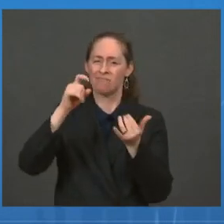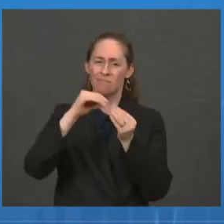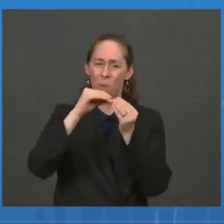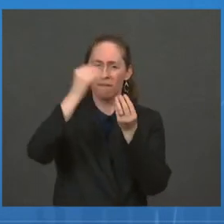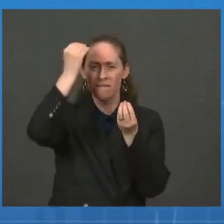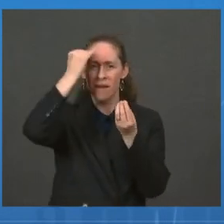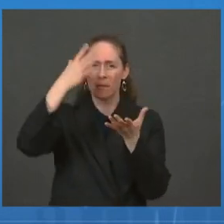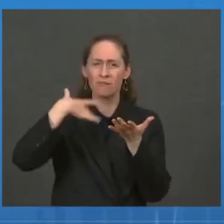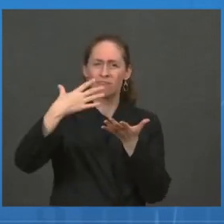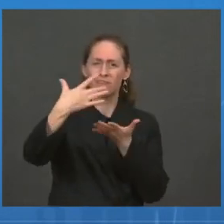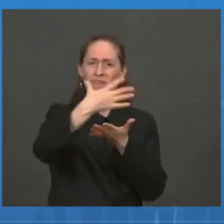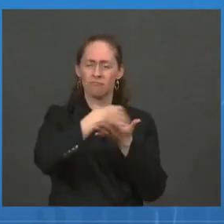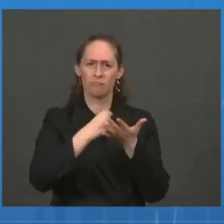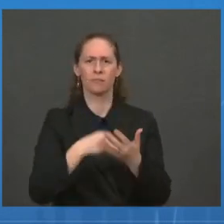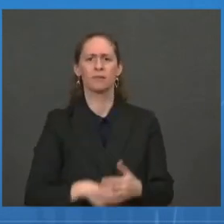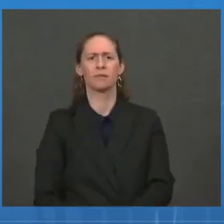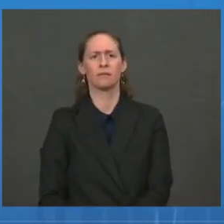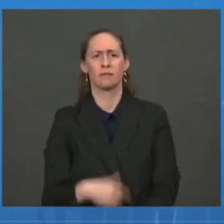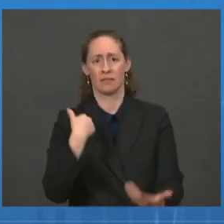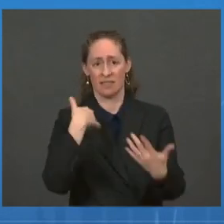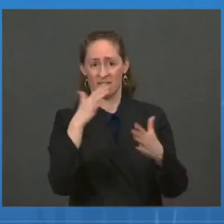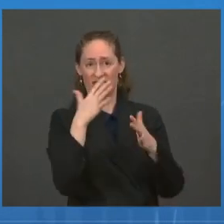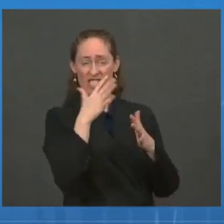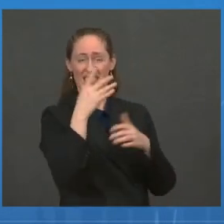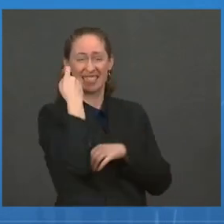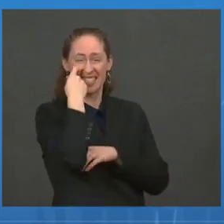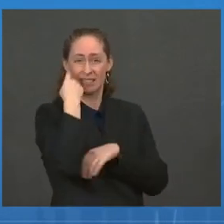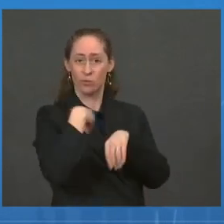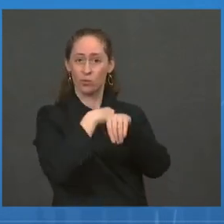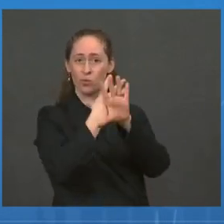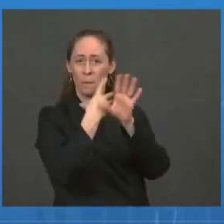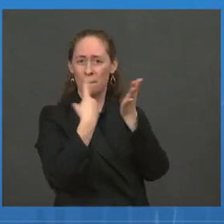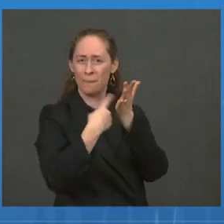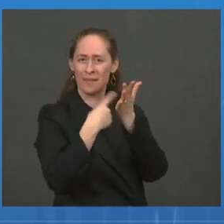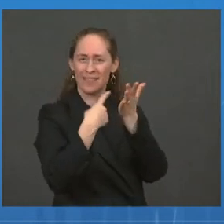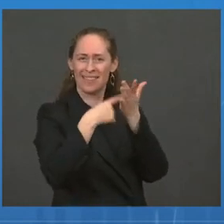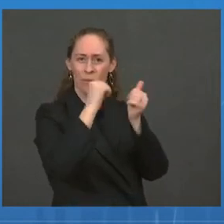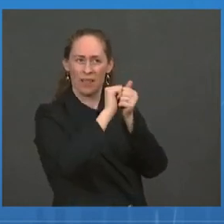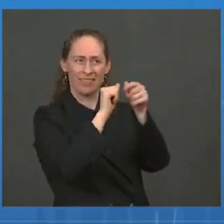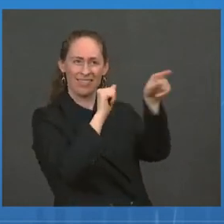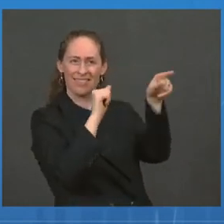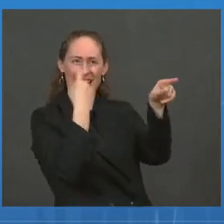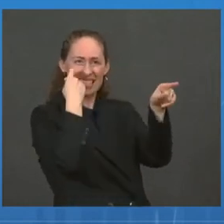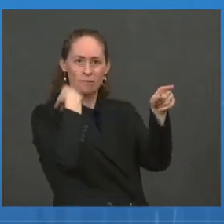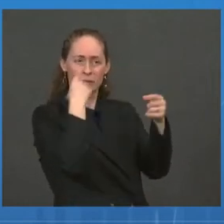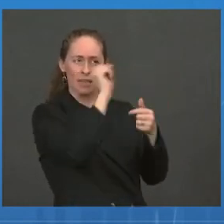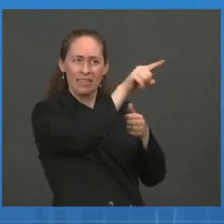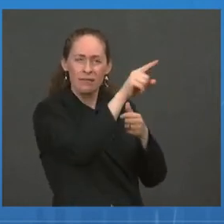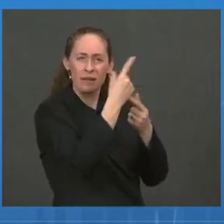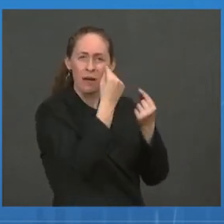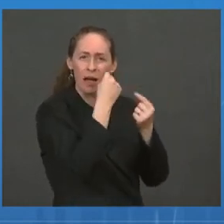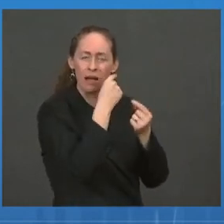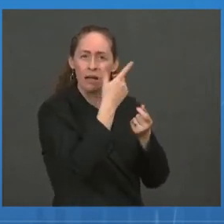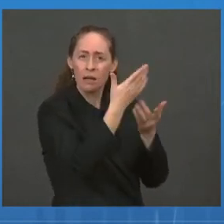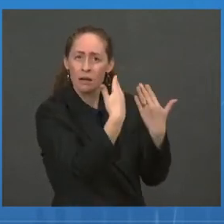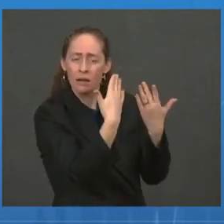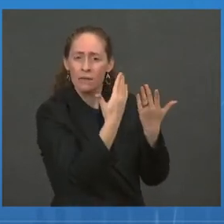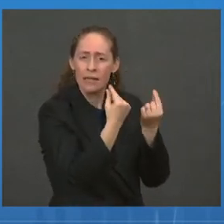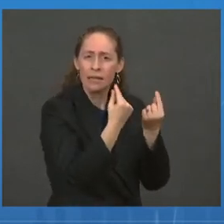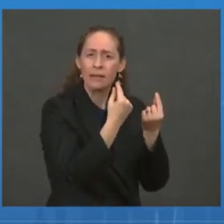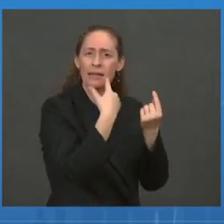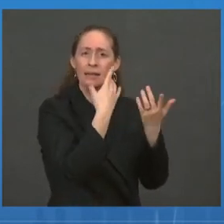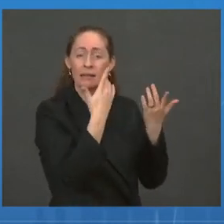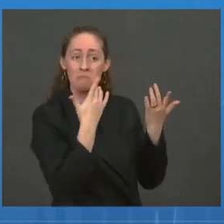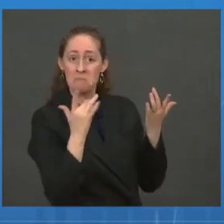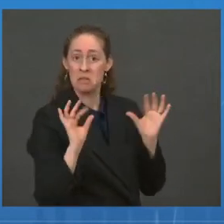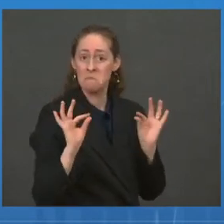recent zoom call that we had and they agreed with us that it's too early to tell they're hoping that it is going to across the